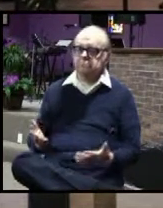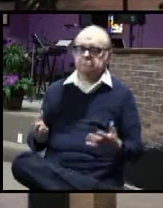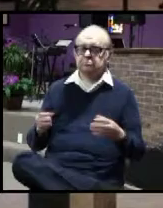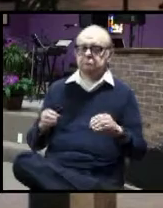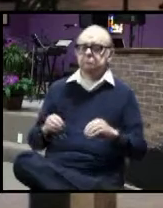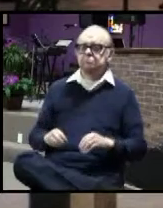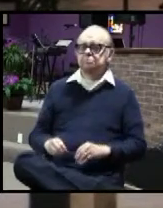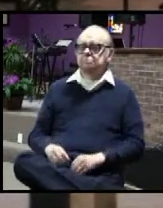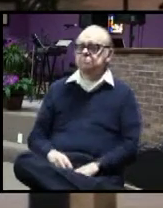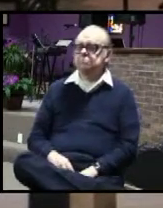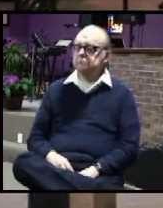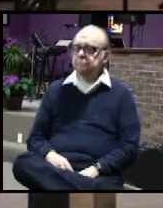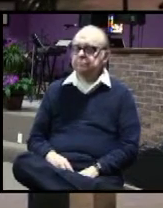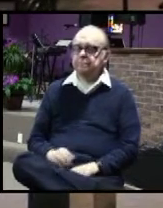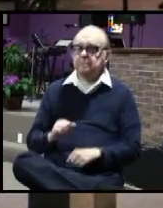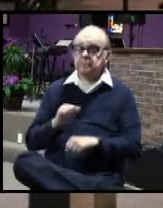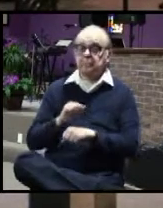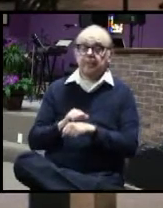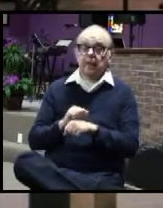It worked before.